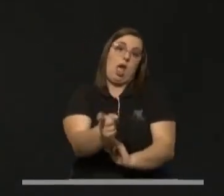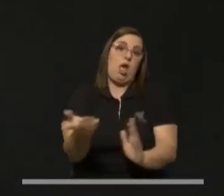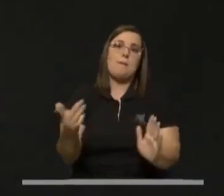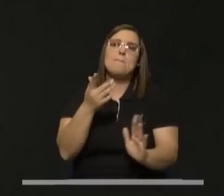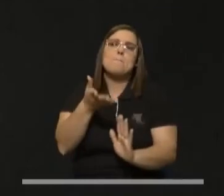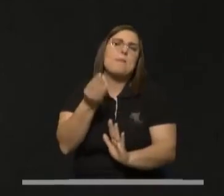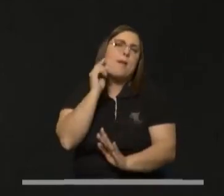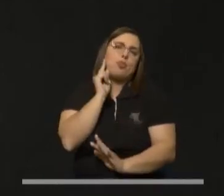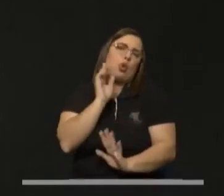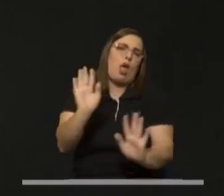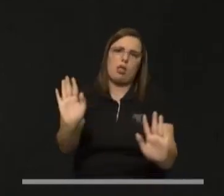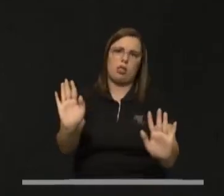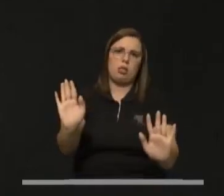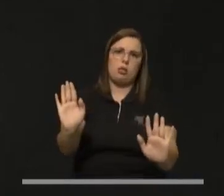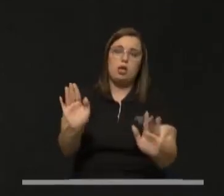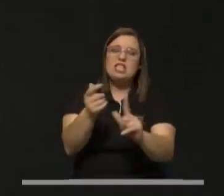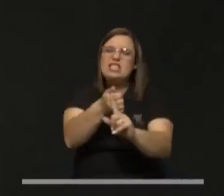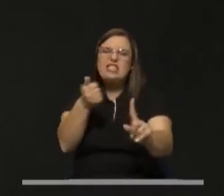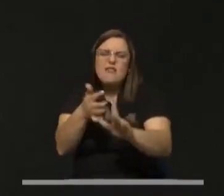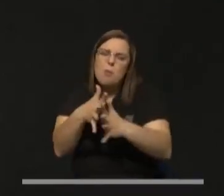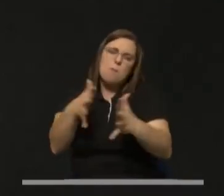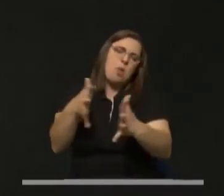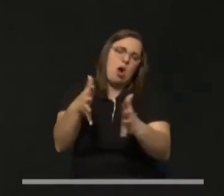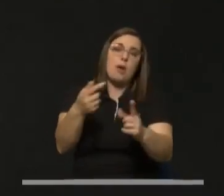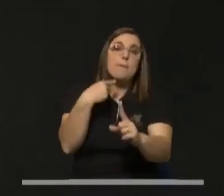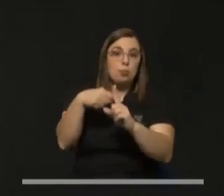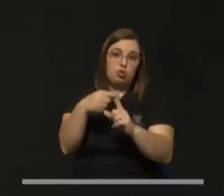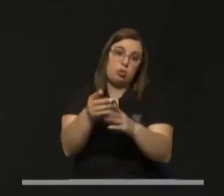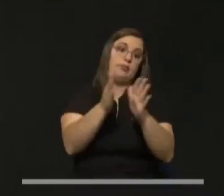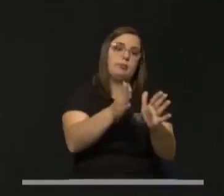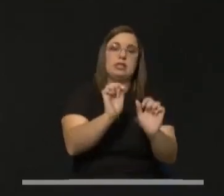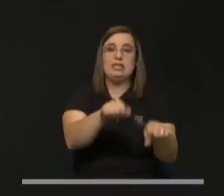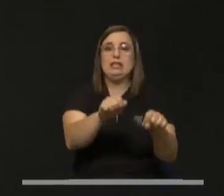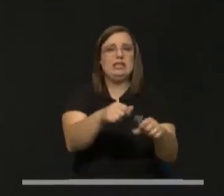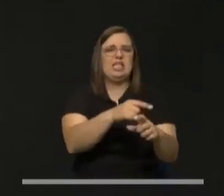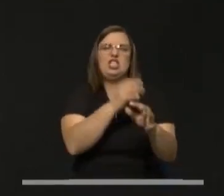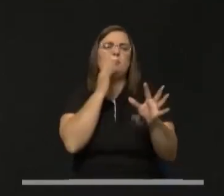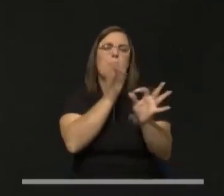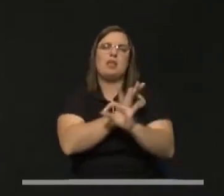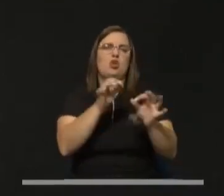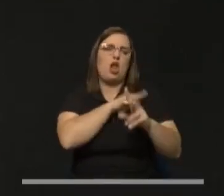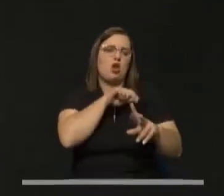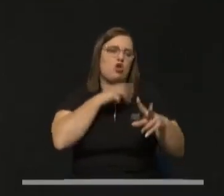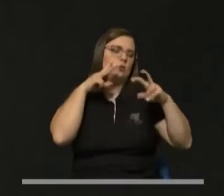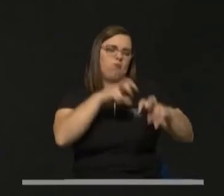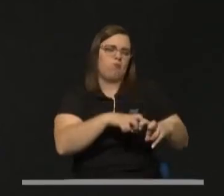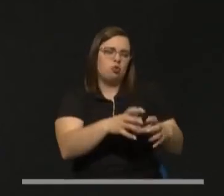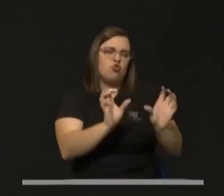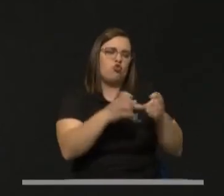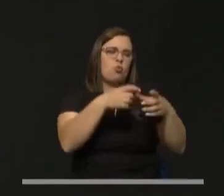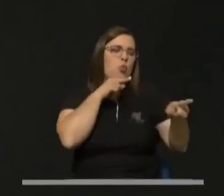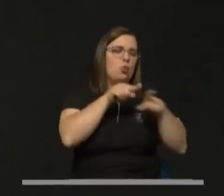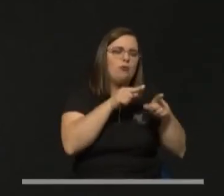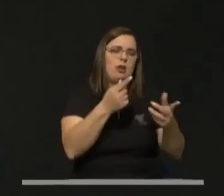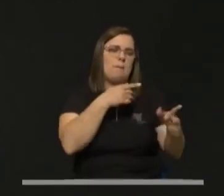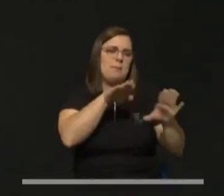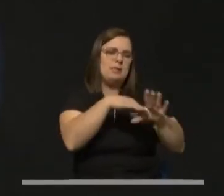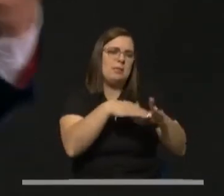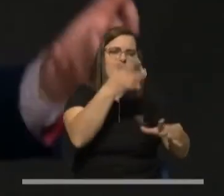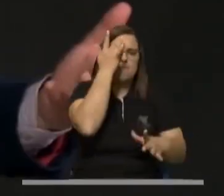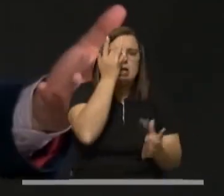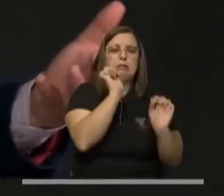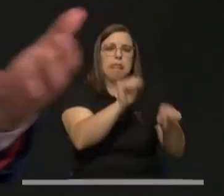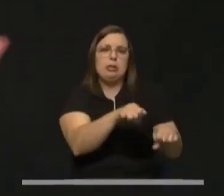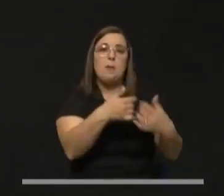one of the most important alterations and one of the greatest challenges that we have. It's very, I mean, we can scrutinize